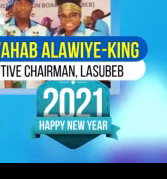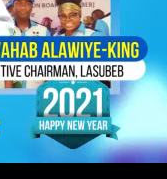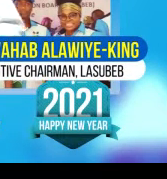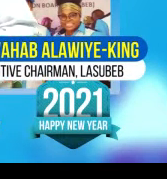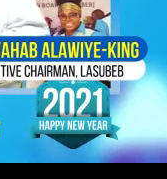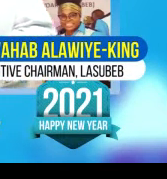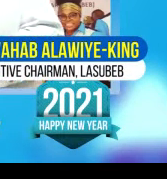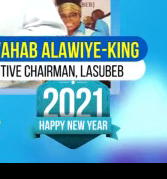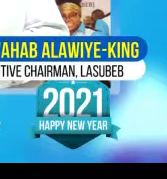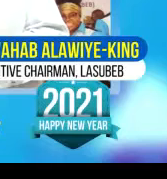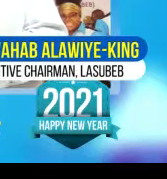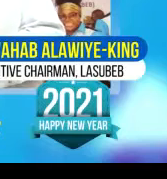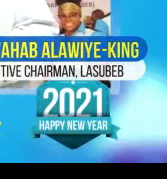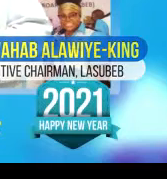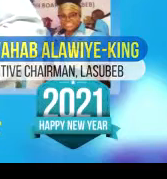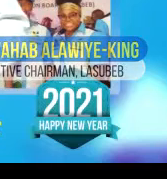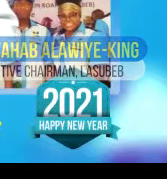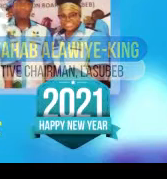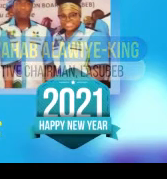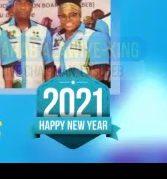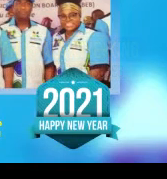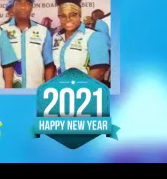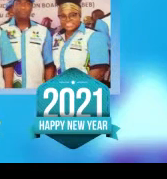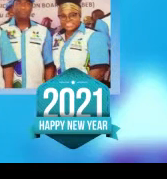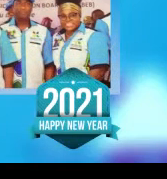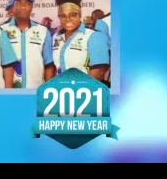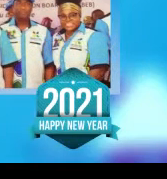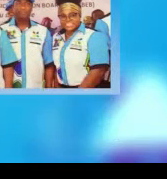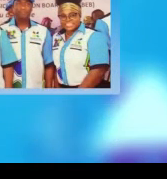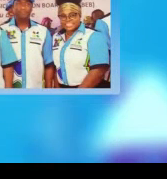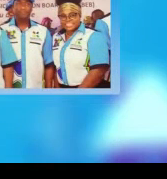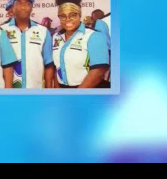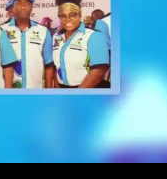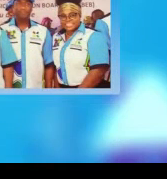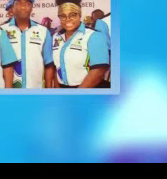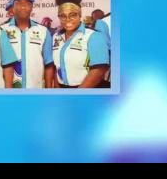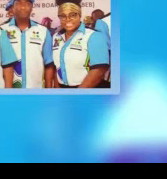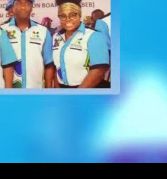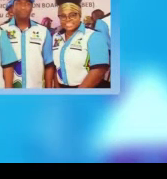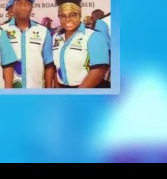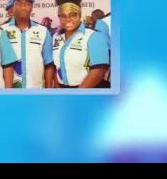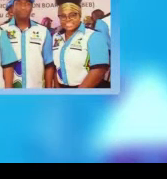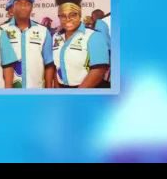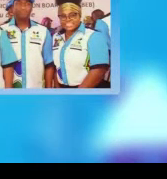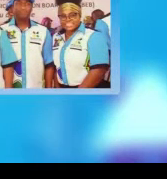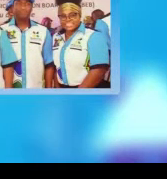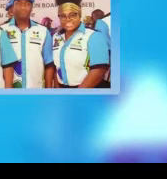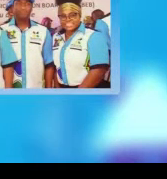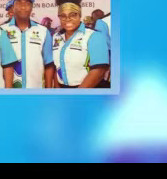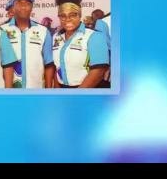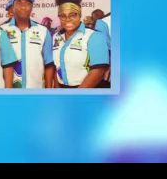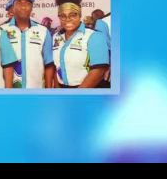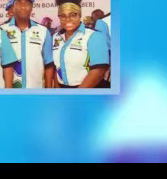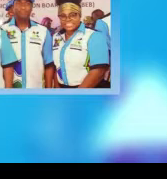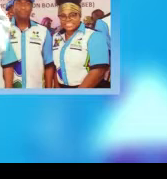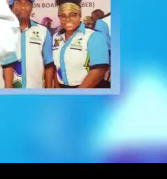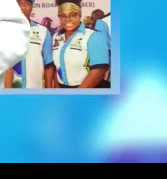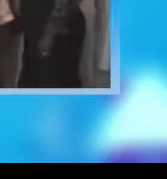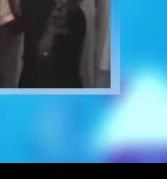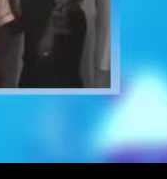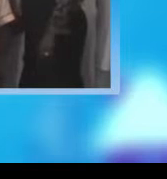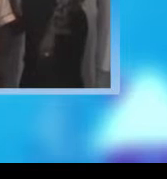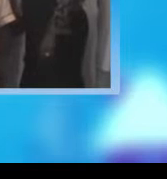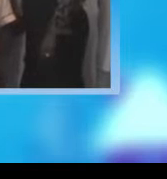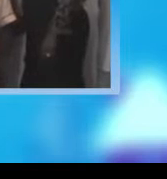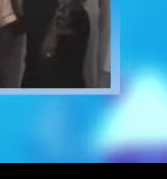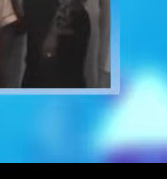corporate friends who stood by us and the people of Lagos State despite the harsh economic realities, I express a